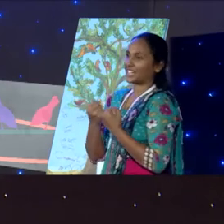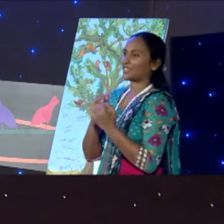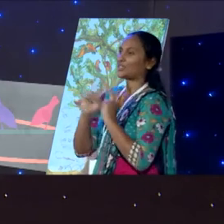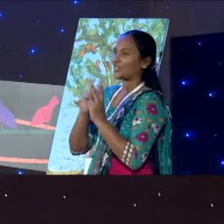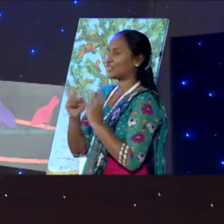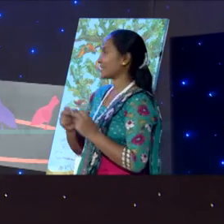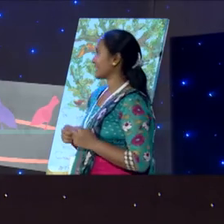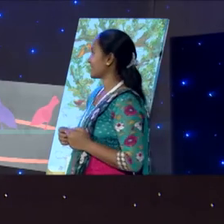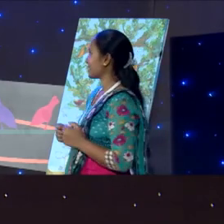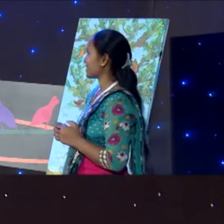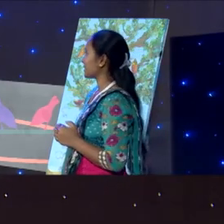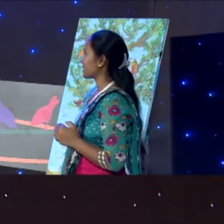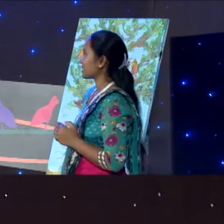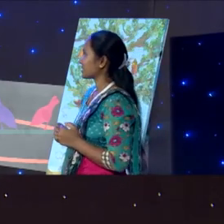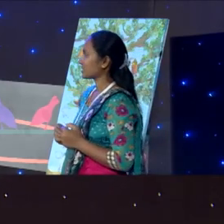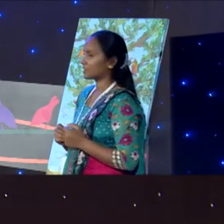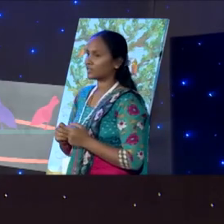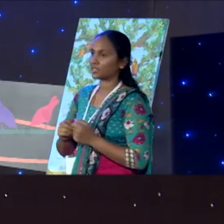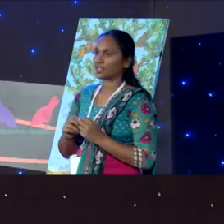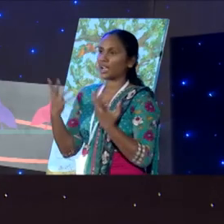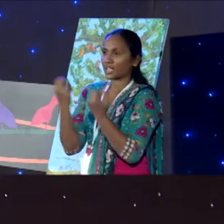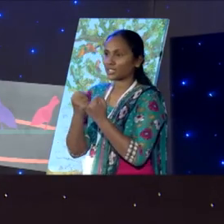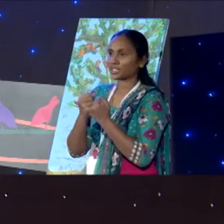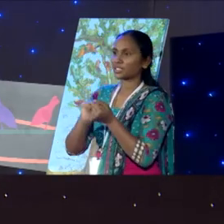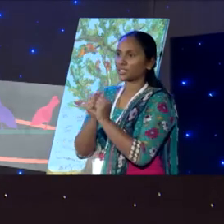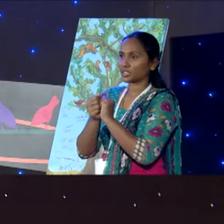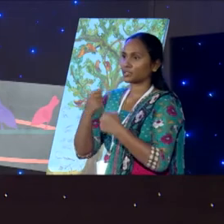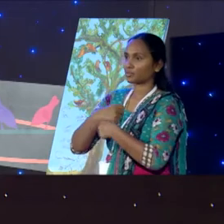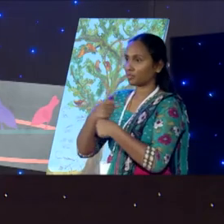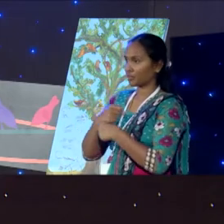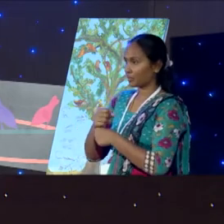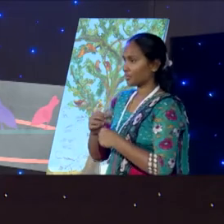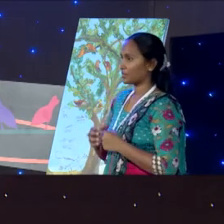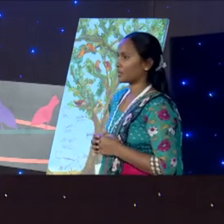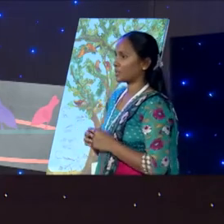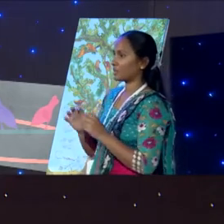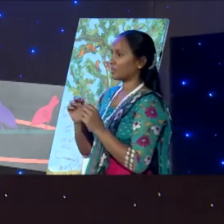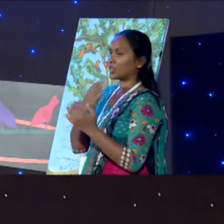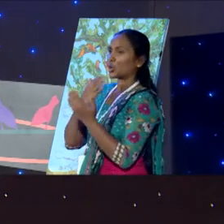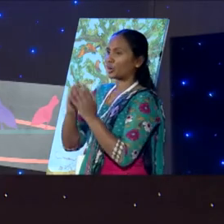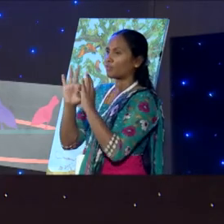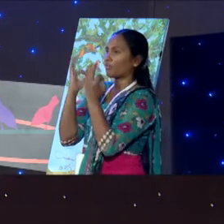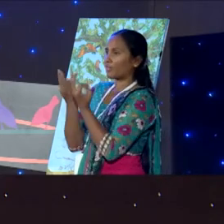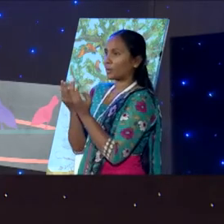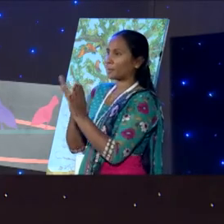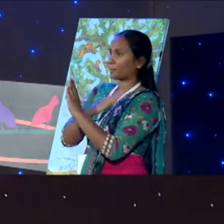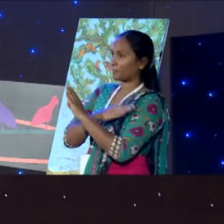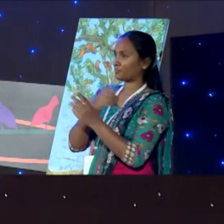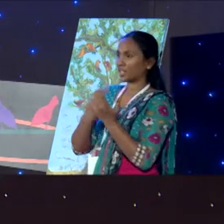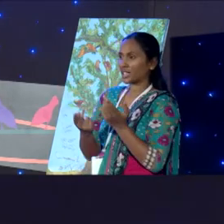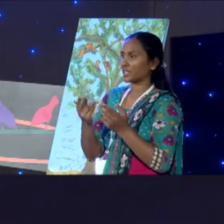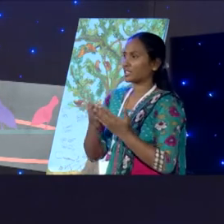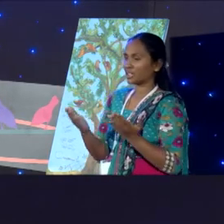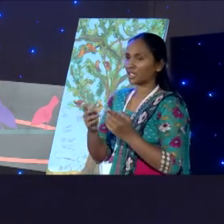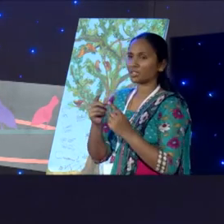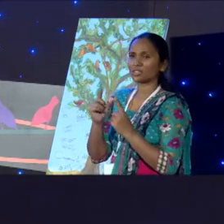them. So accidents that changes make us. Nobody from my maternal or paternal family had anything to do with any kind